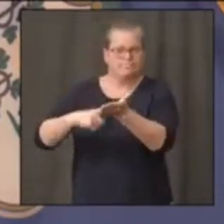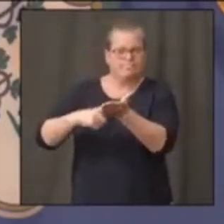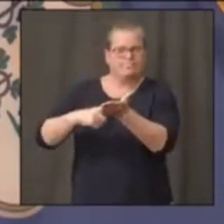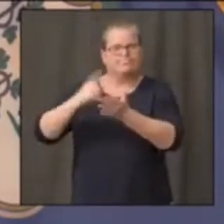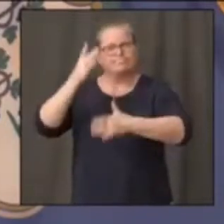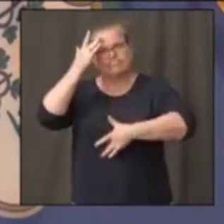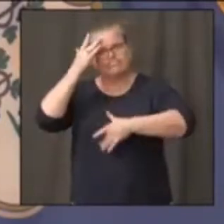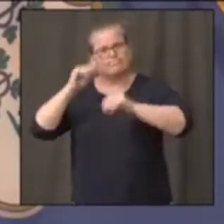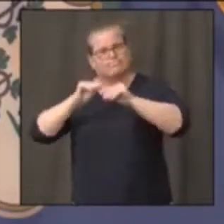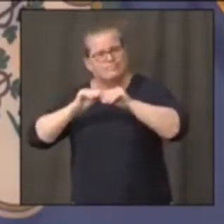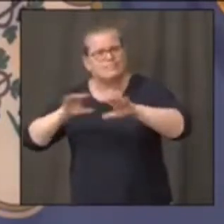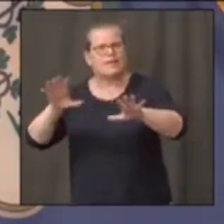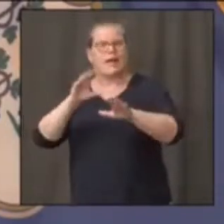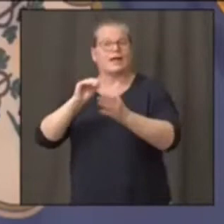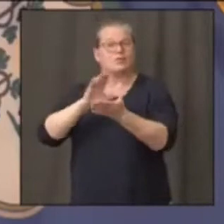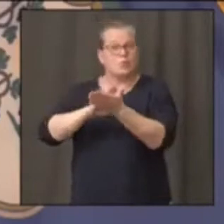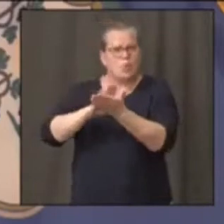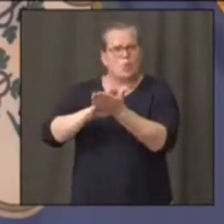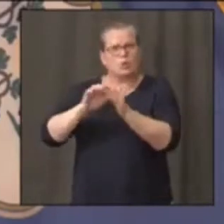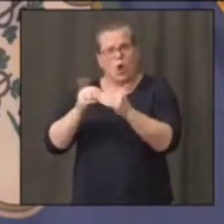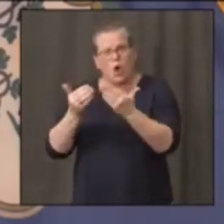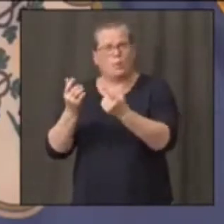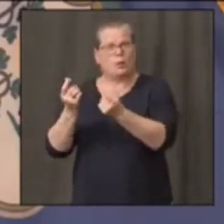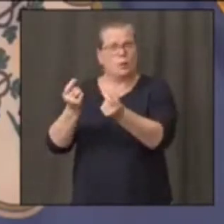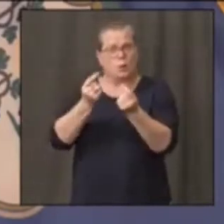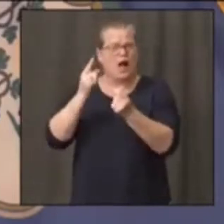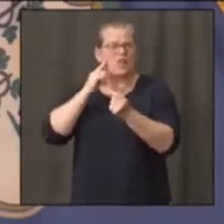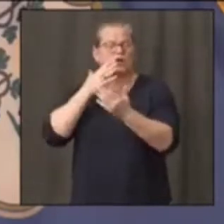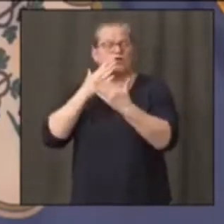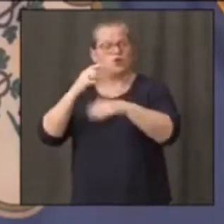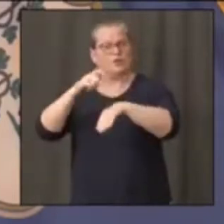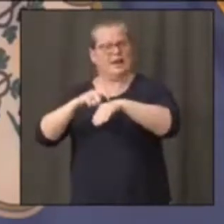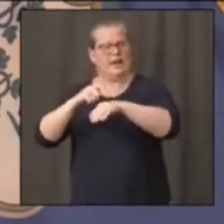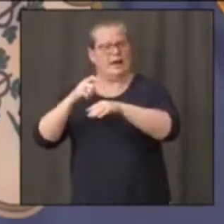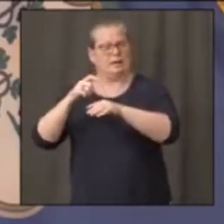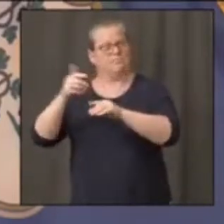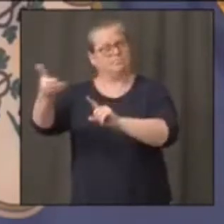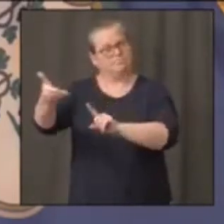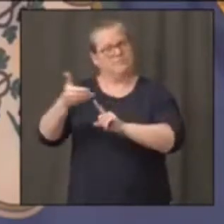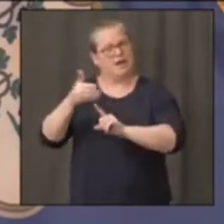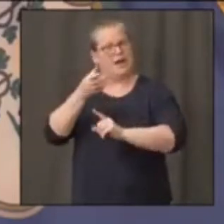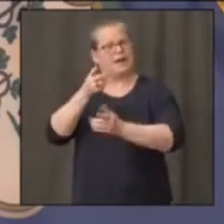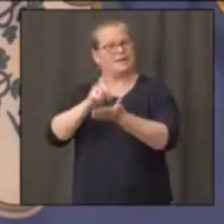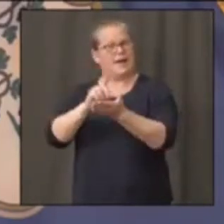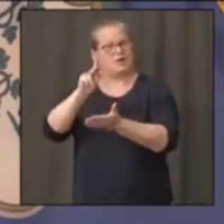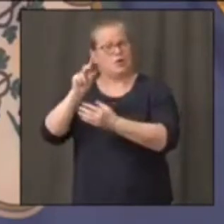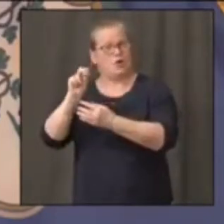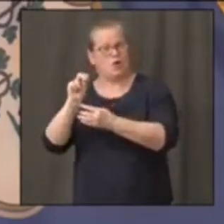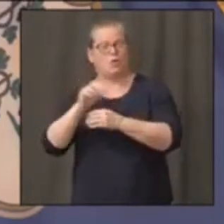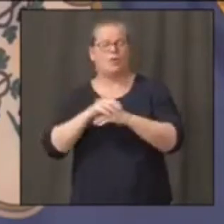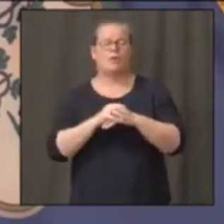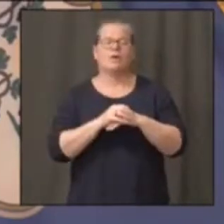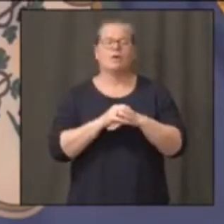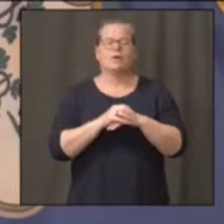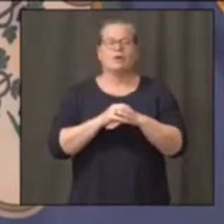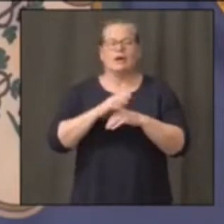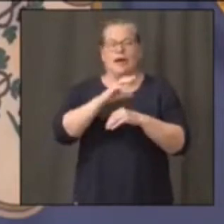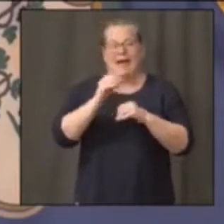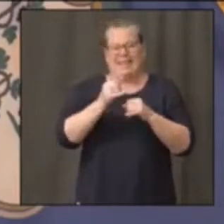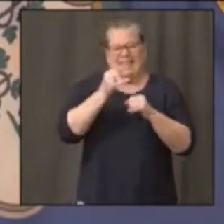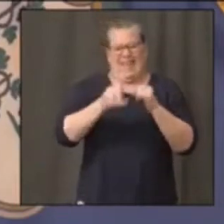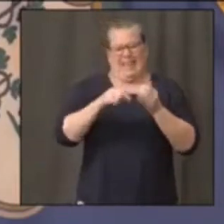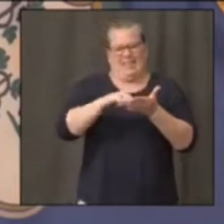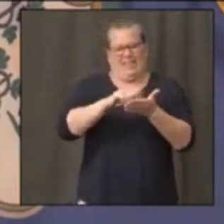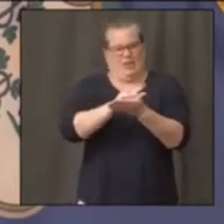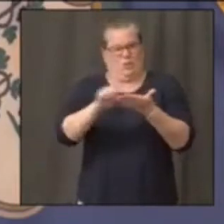appropriate time for Dr. Coe to be here, and Miguel Cardona, since it's in about the end of this week, to be exact, that we've asked all